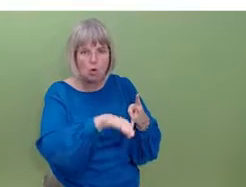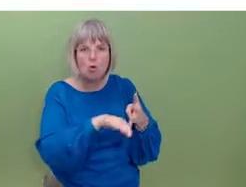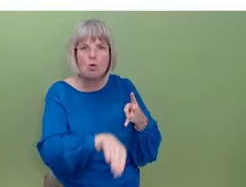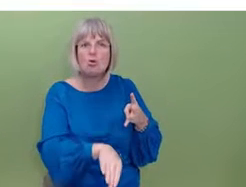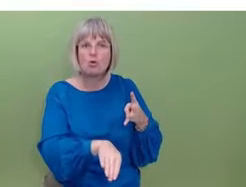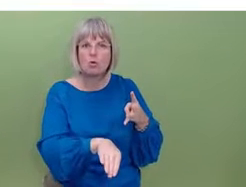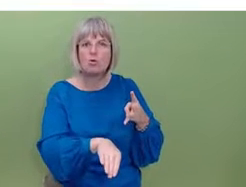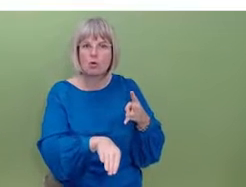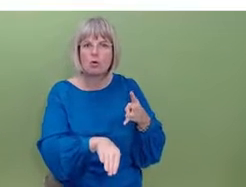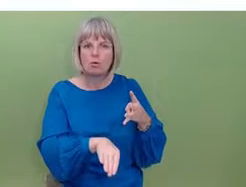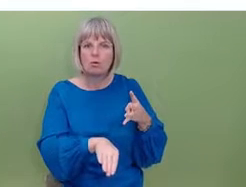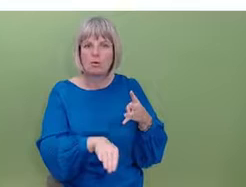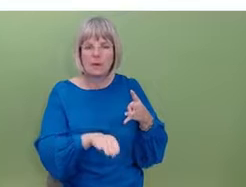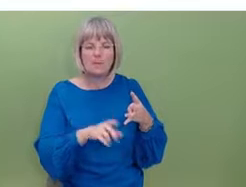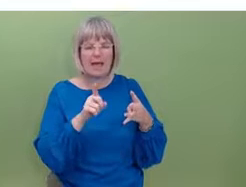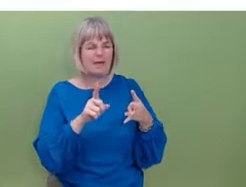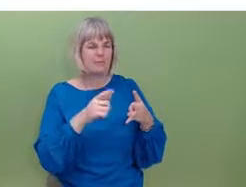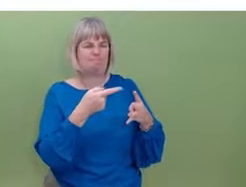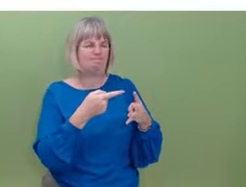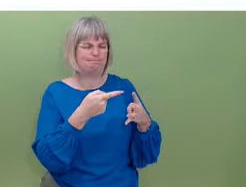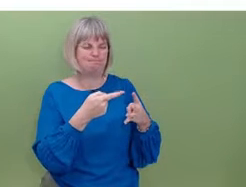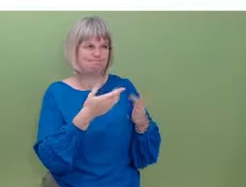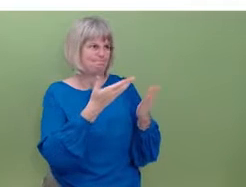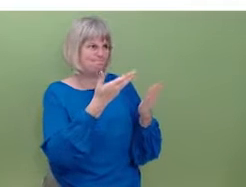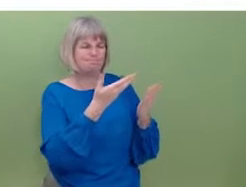a little bit too complicated to present in a brief